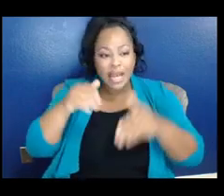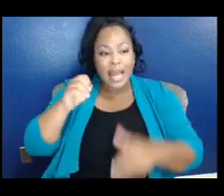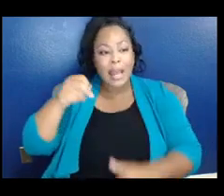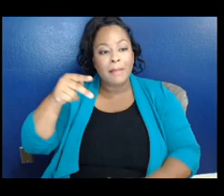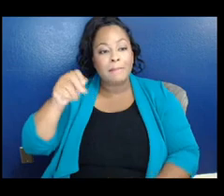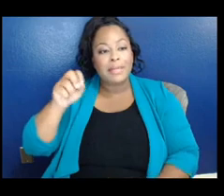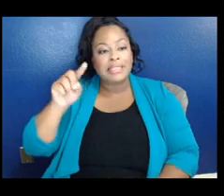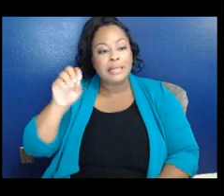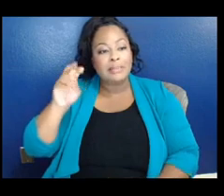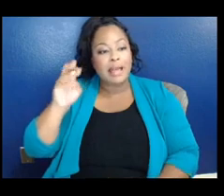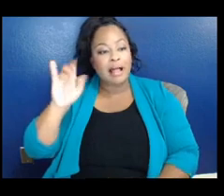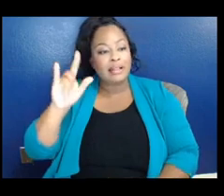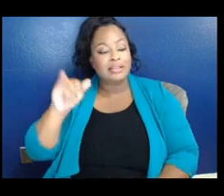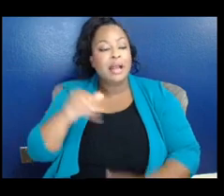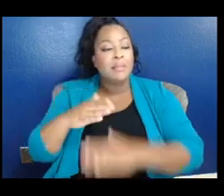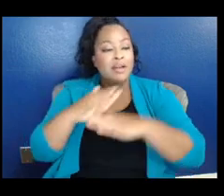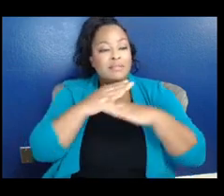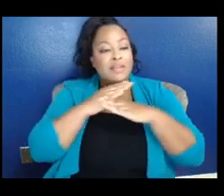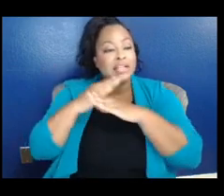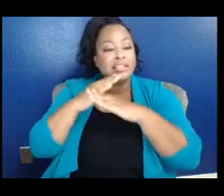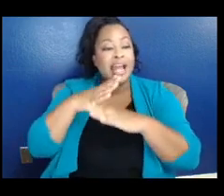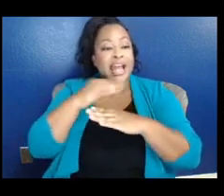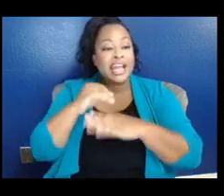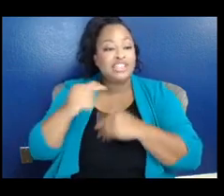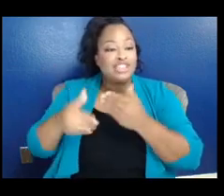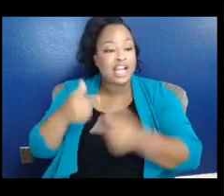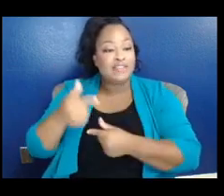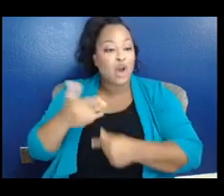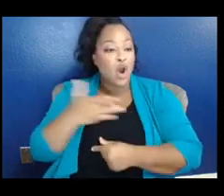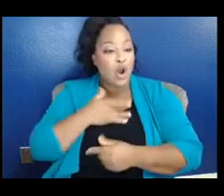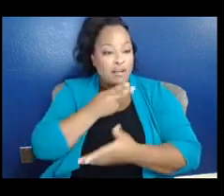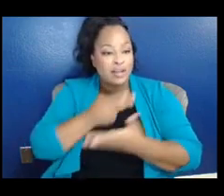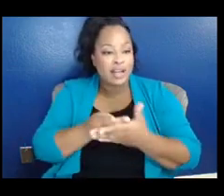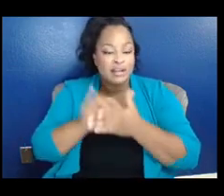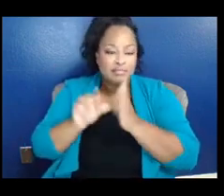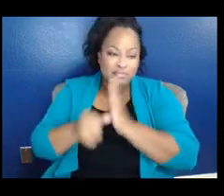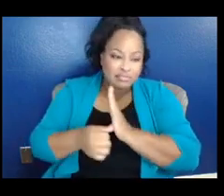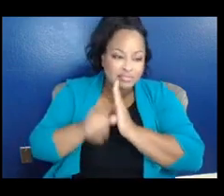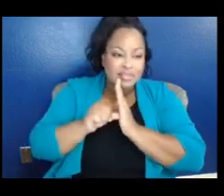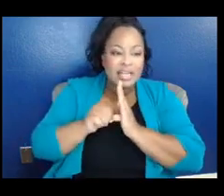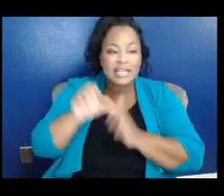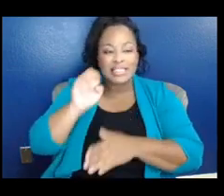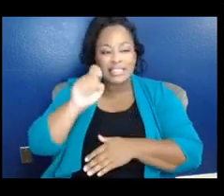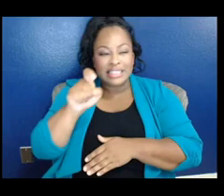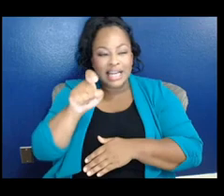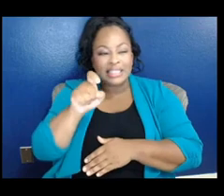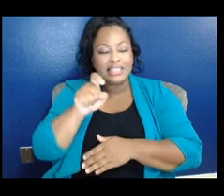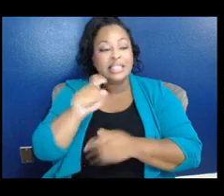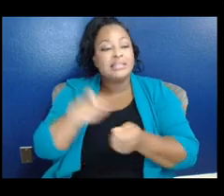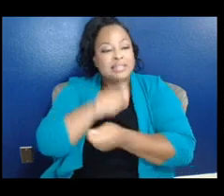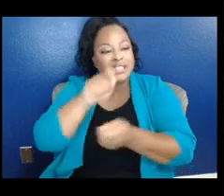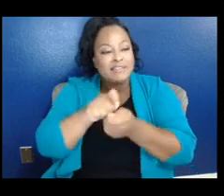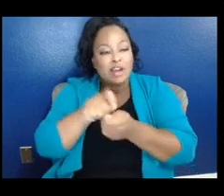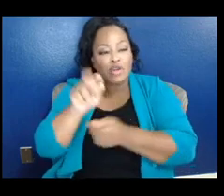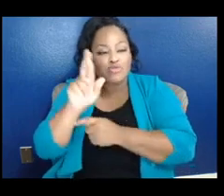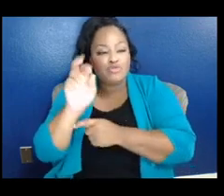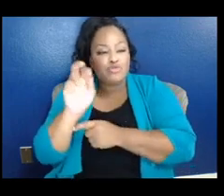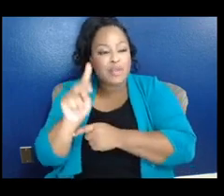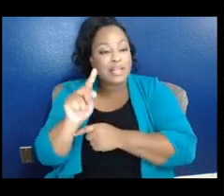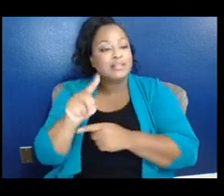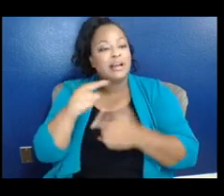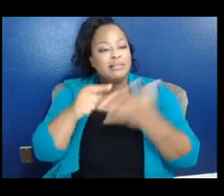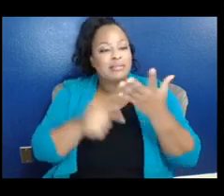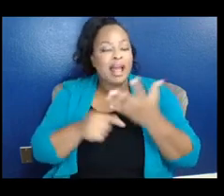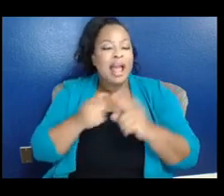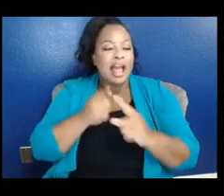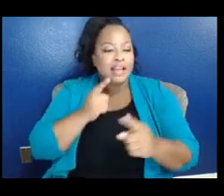on epidemiology, prevention, and genetics of heart failure, with an emphasis on sex-specific risk factors, such